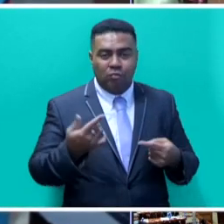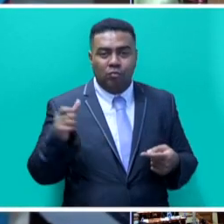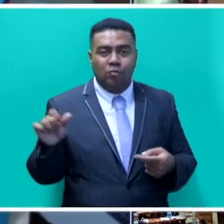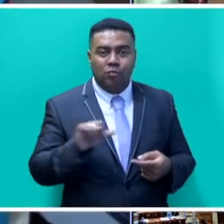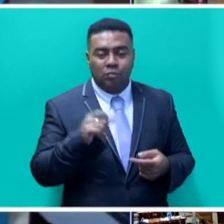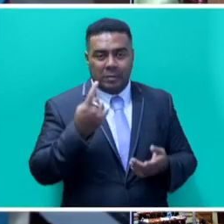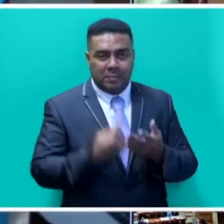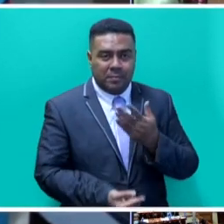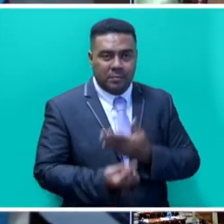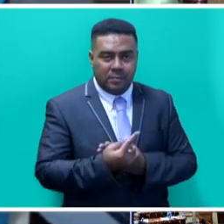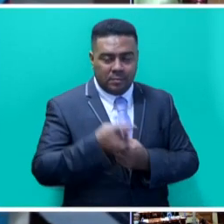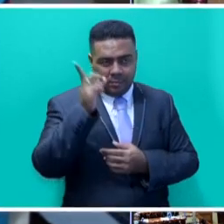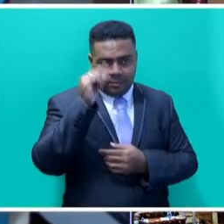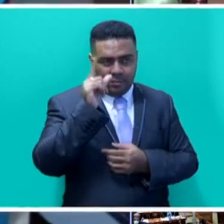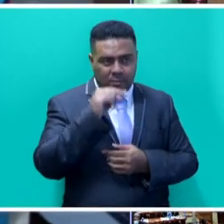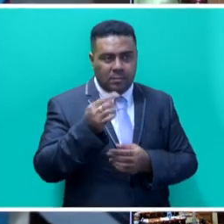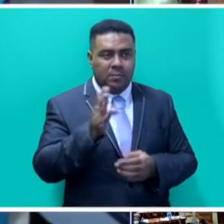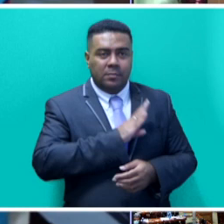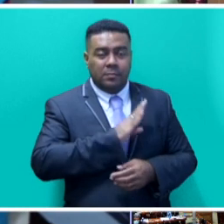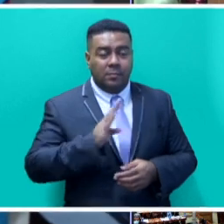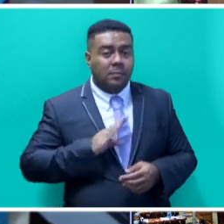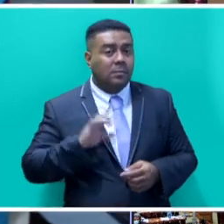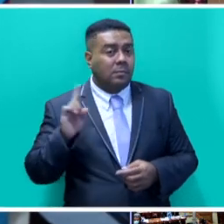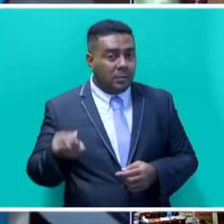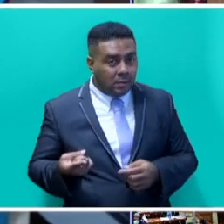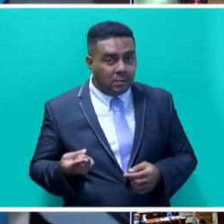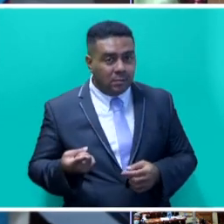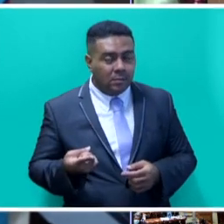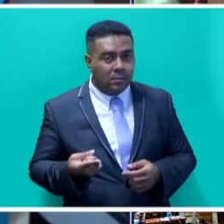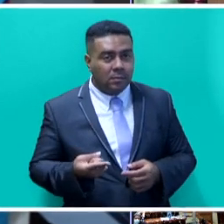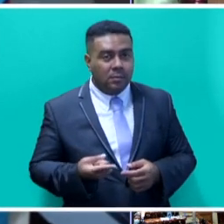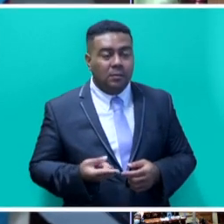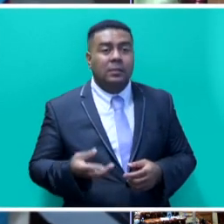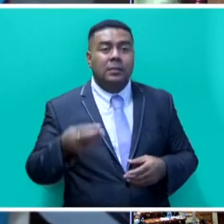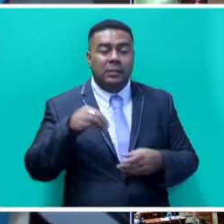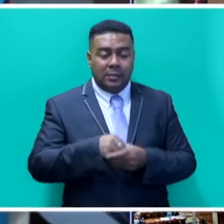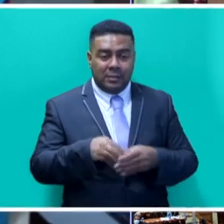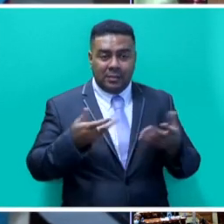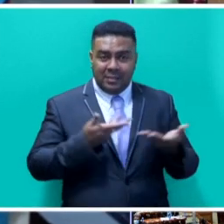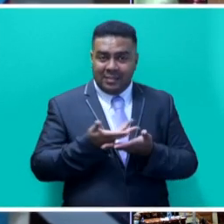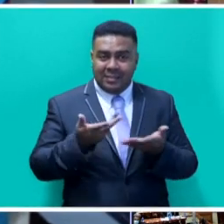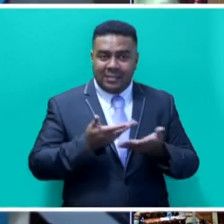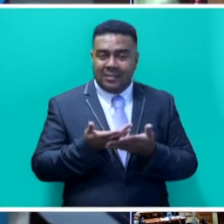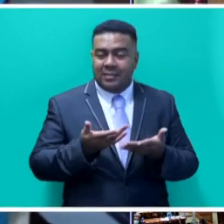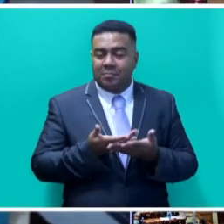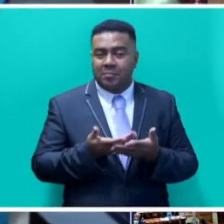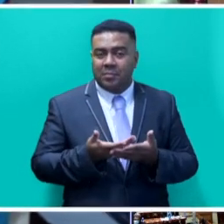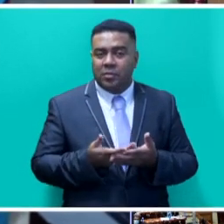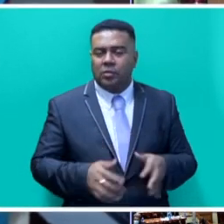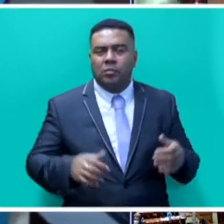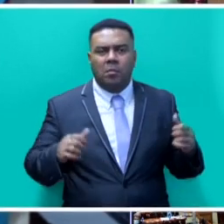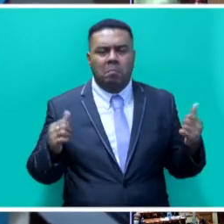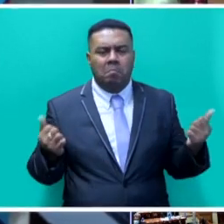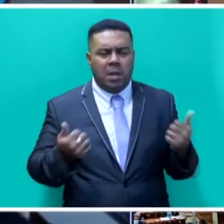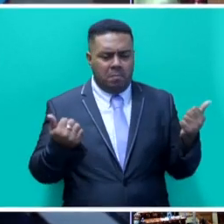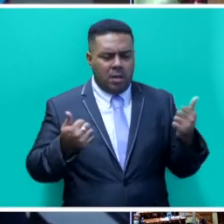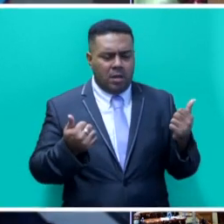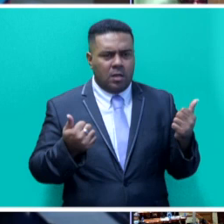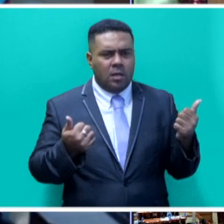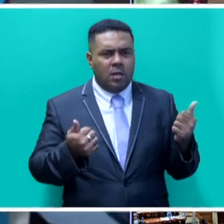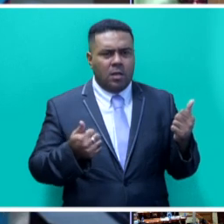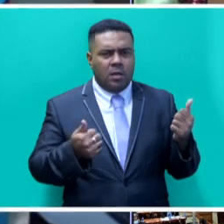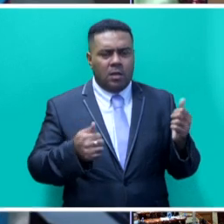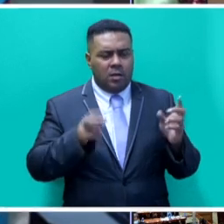Itaukei Affairs Board. However, his argument is flawed for a number of reasons. Let